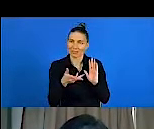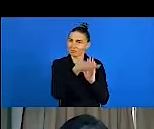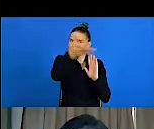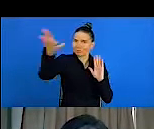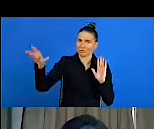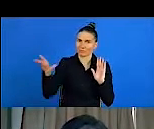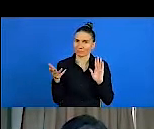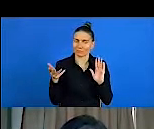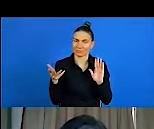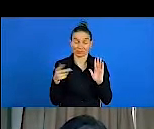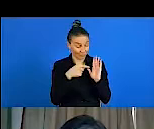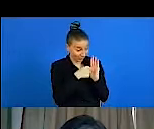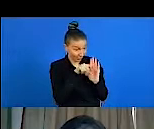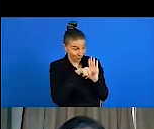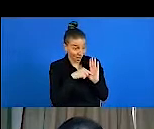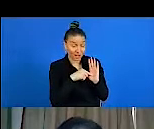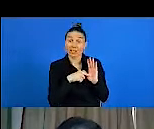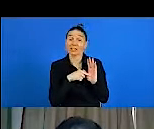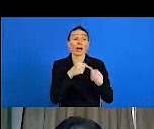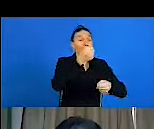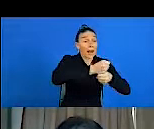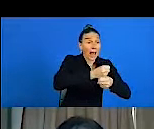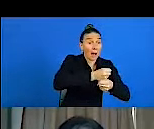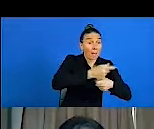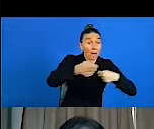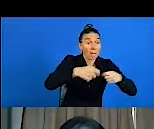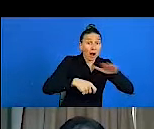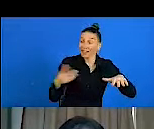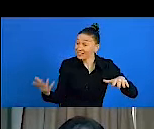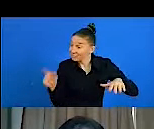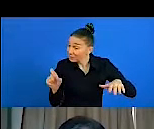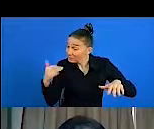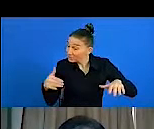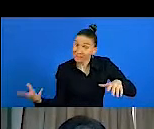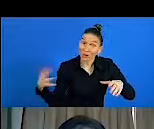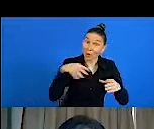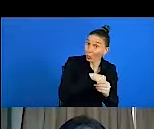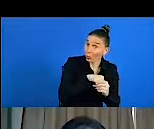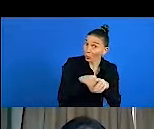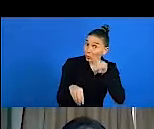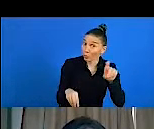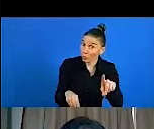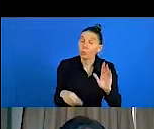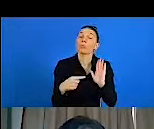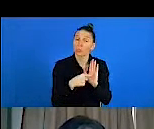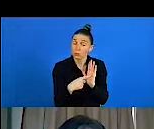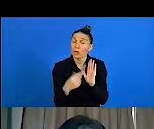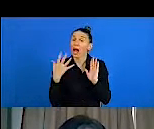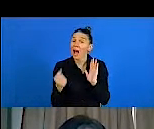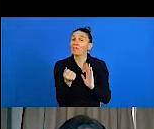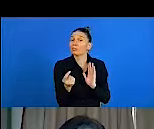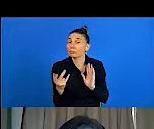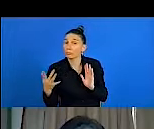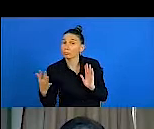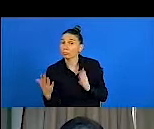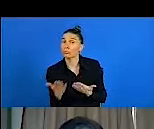inclusion of persons with disability into the labor market. And it makes recommendations along a number of areas, which you'll see listed in